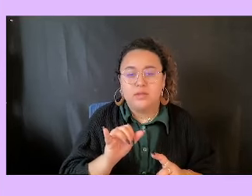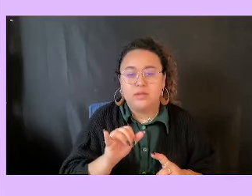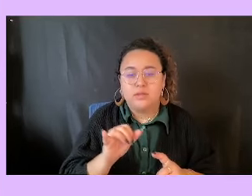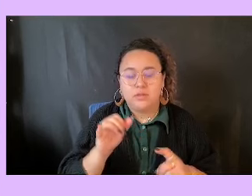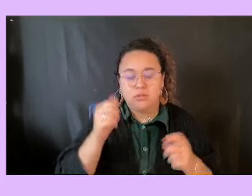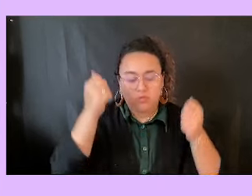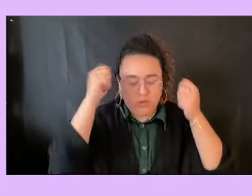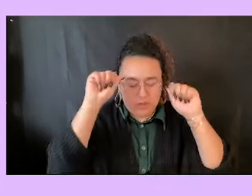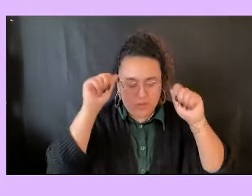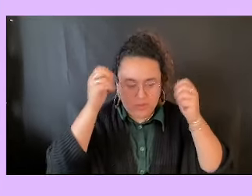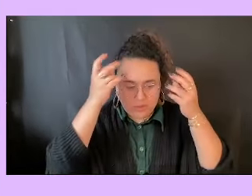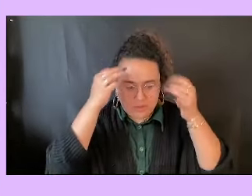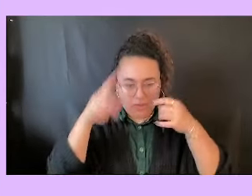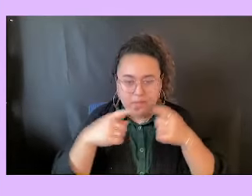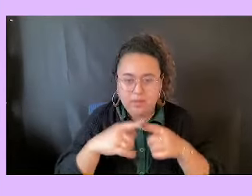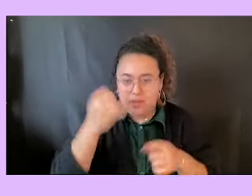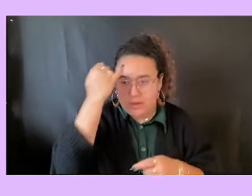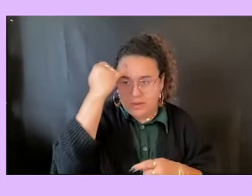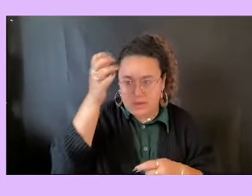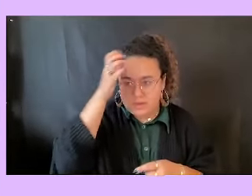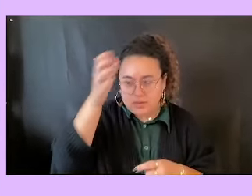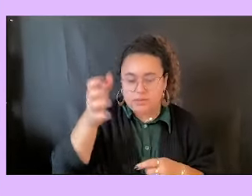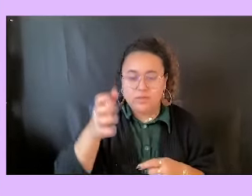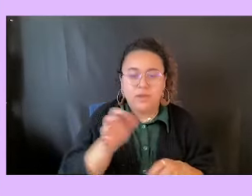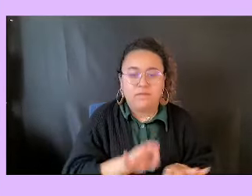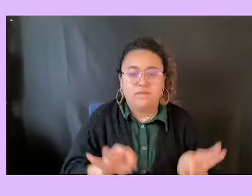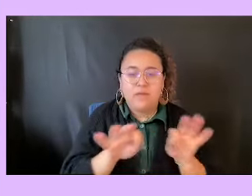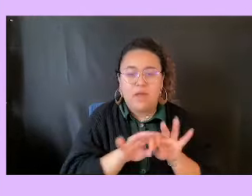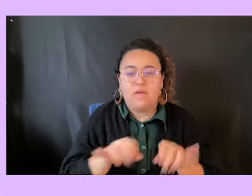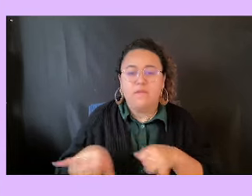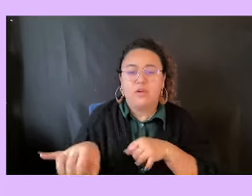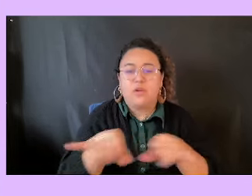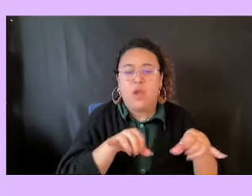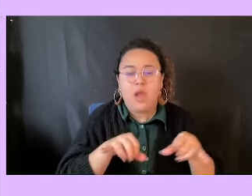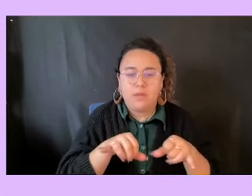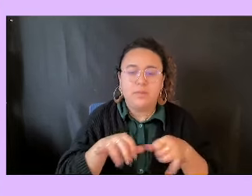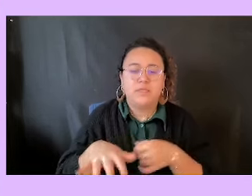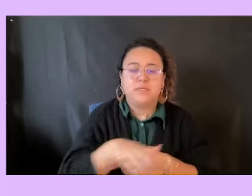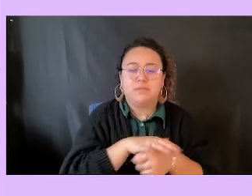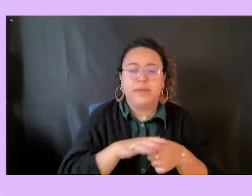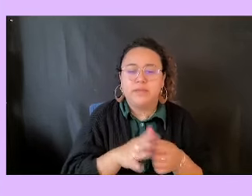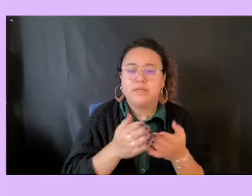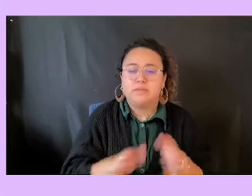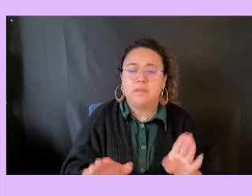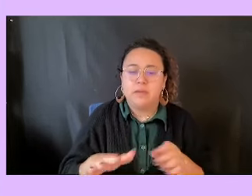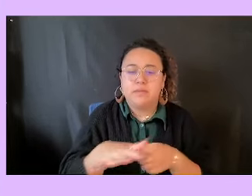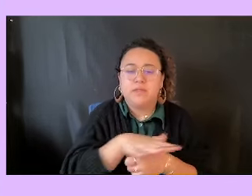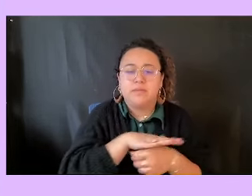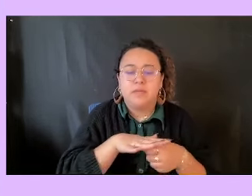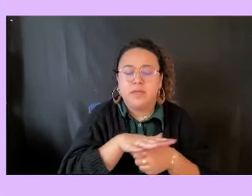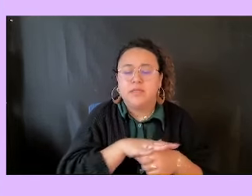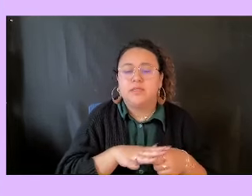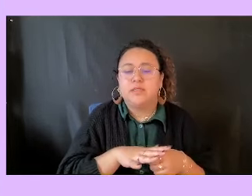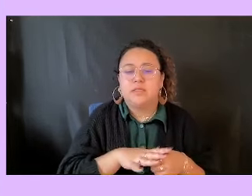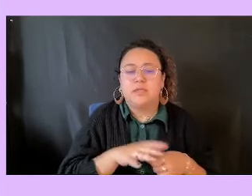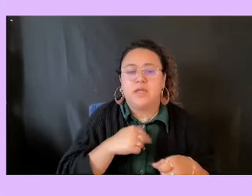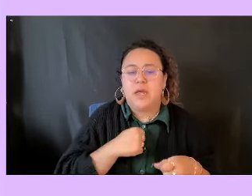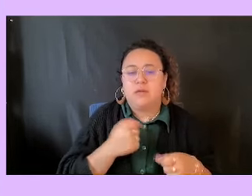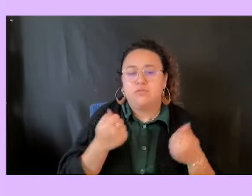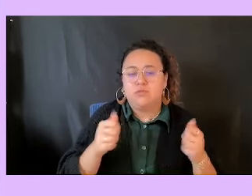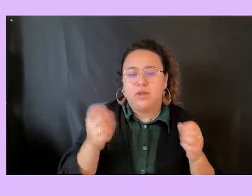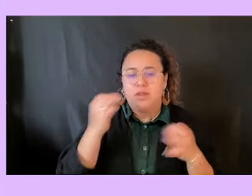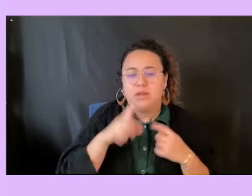idea of the value of the commons and the public spaces. And at the same time, I think I'm really grappling with the